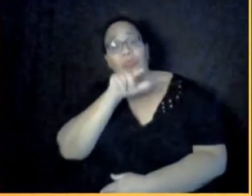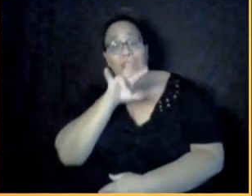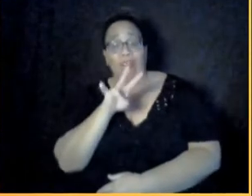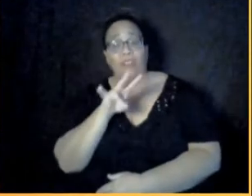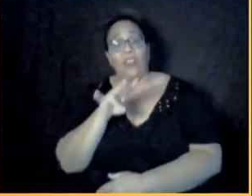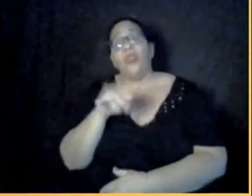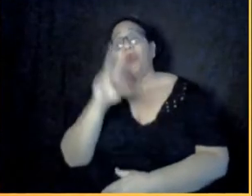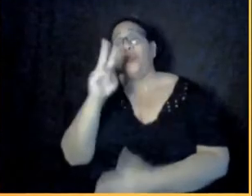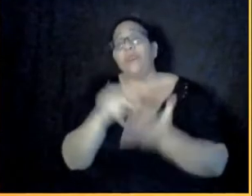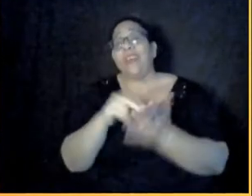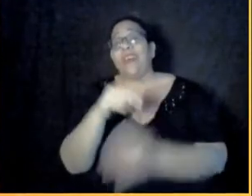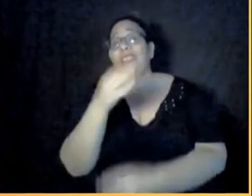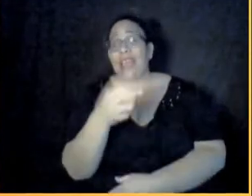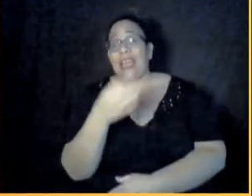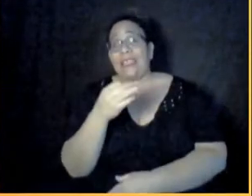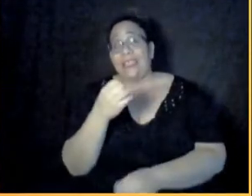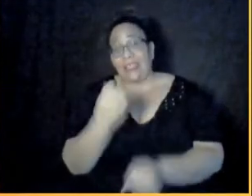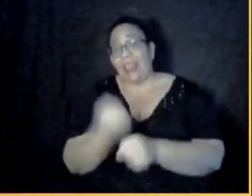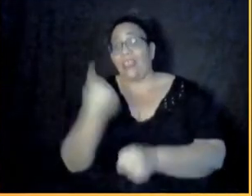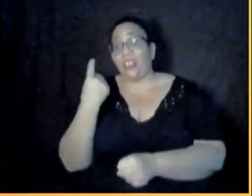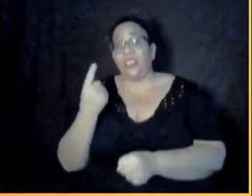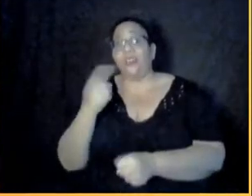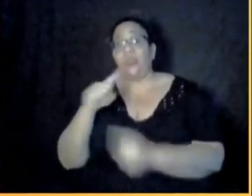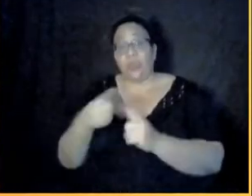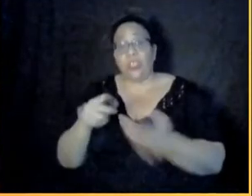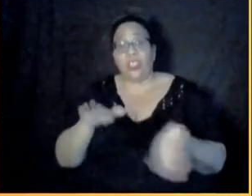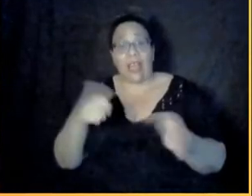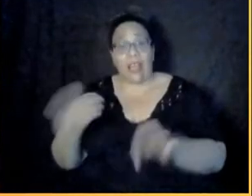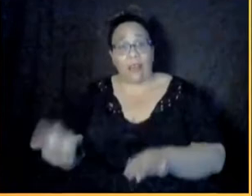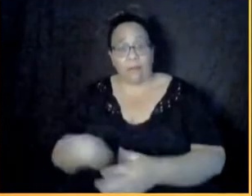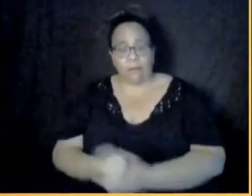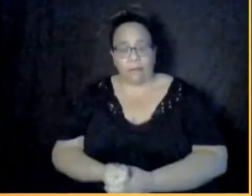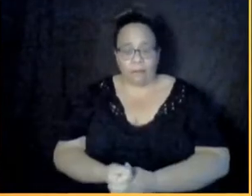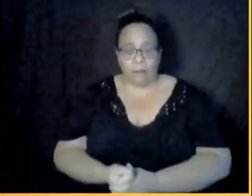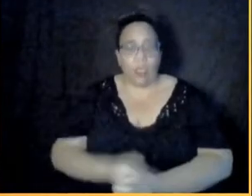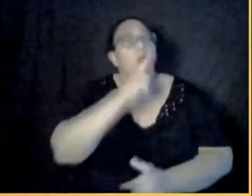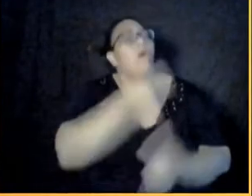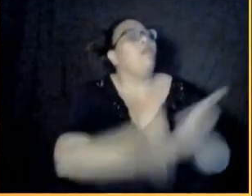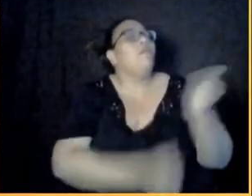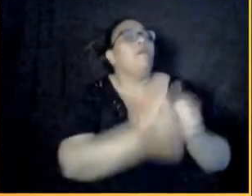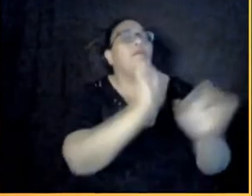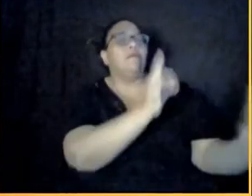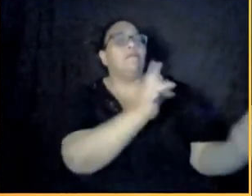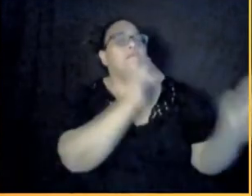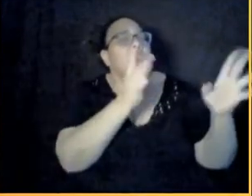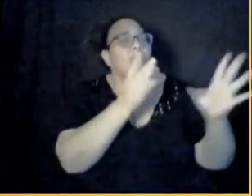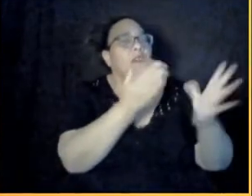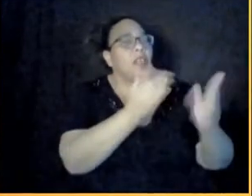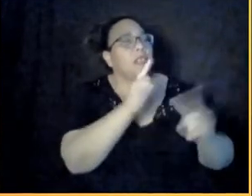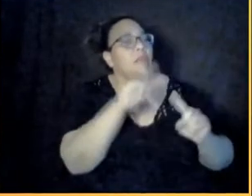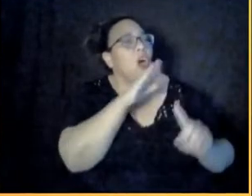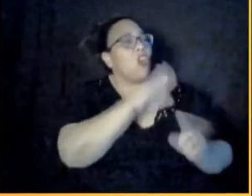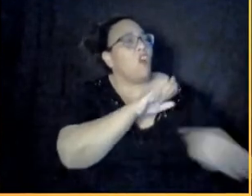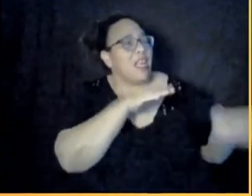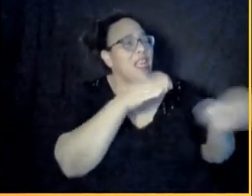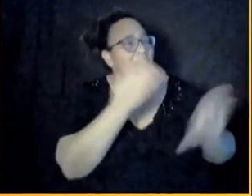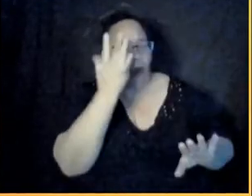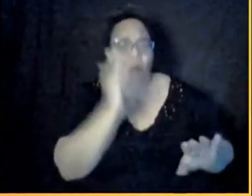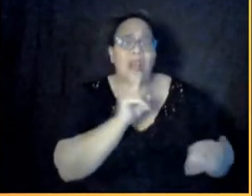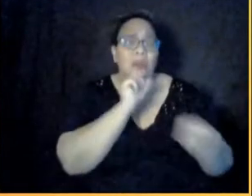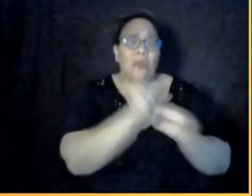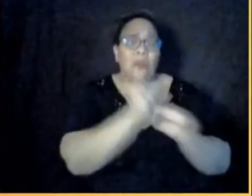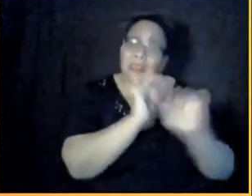2019. One of the most excruciating things about her death and why it's so illustrative